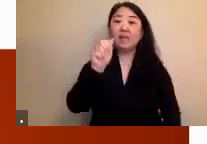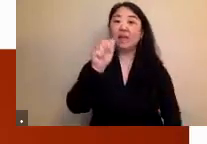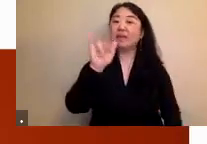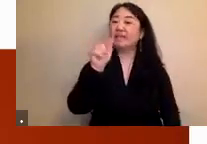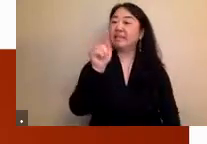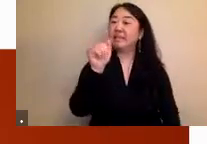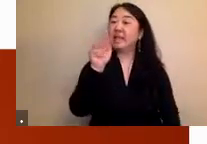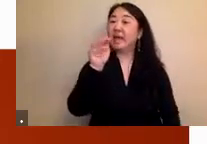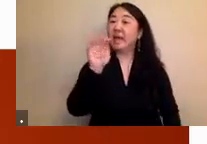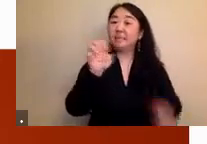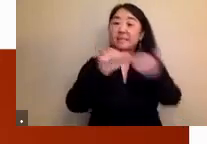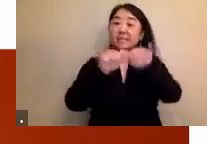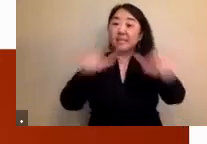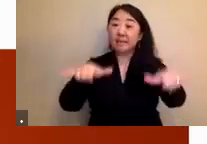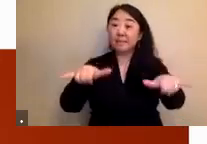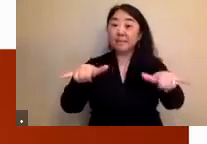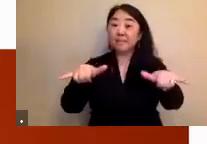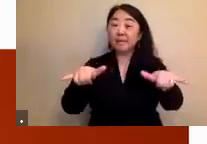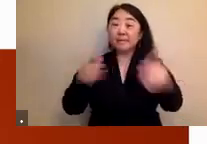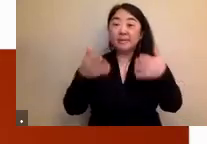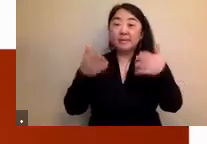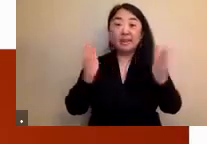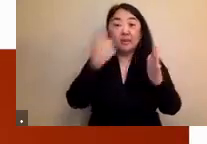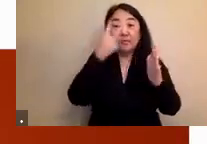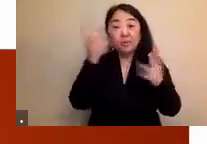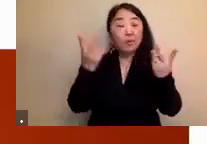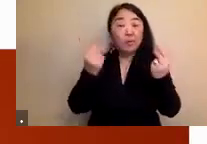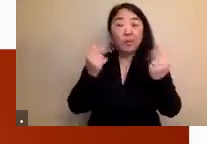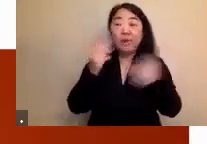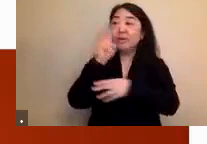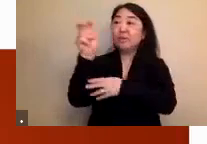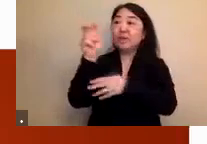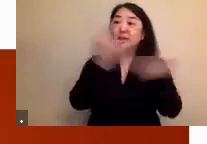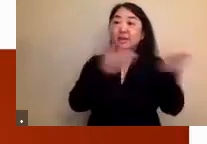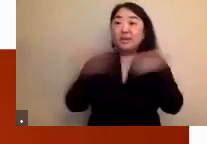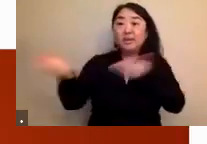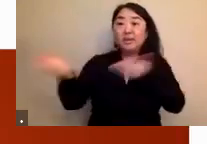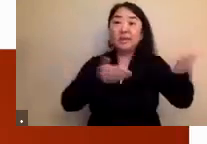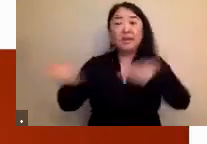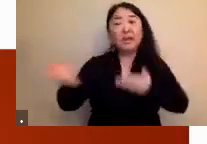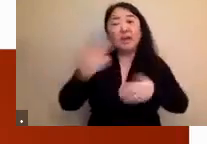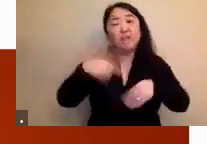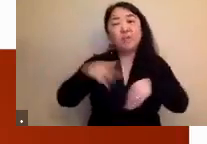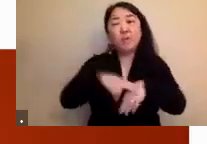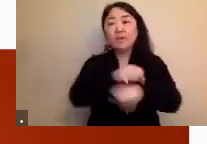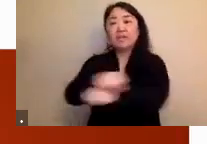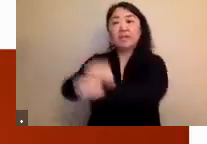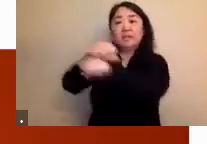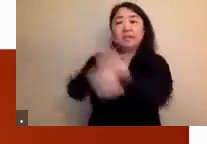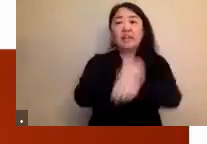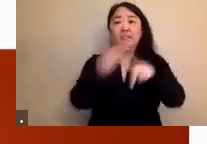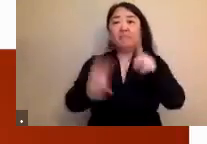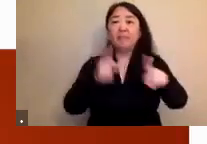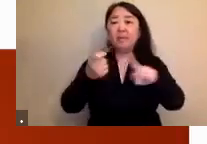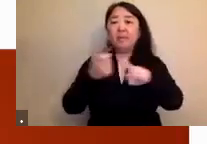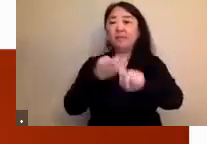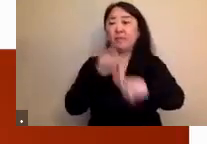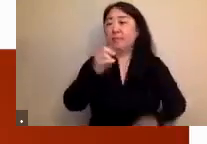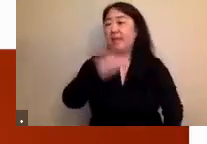system that allowed for the transport of enslaved people from Africa back and forth